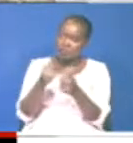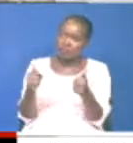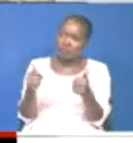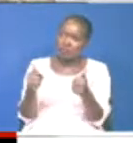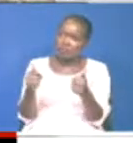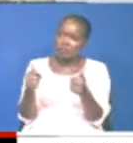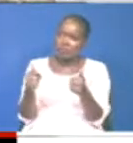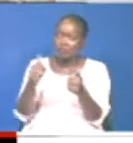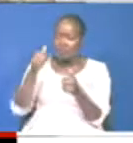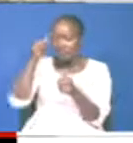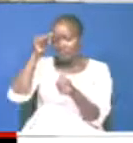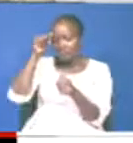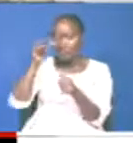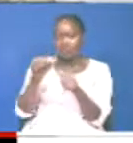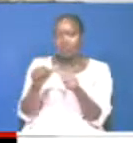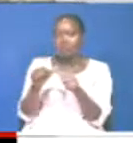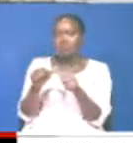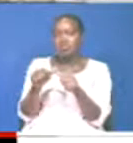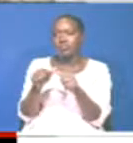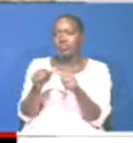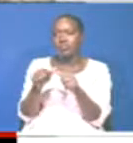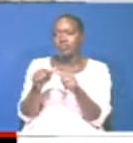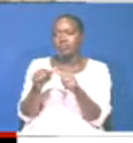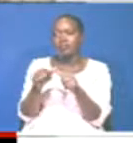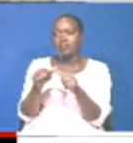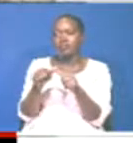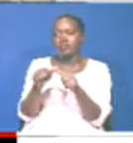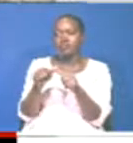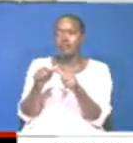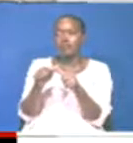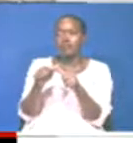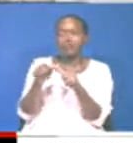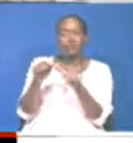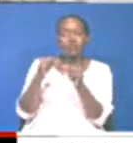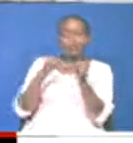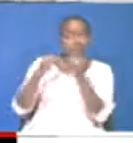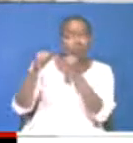boxing was one of the major events in this country, apart from